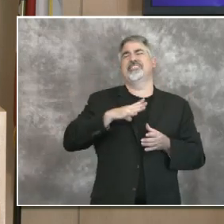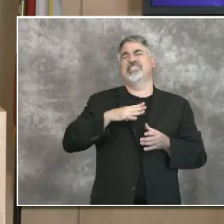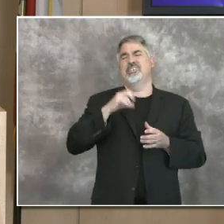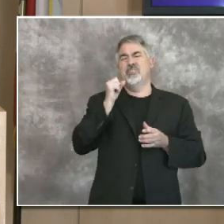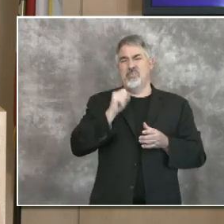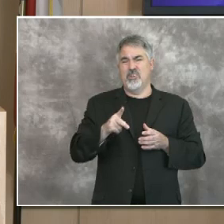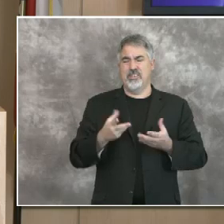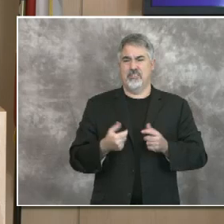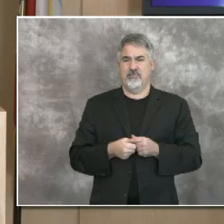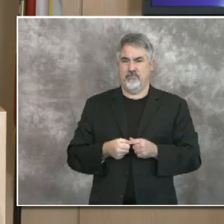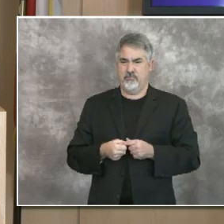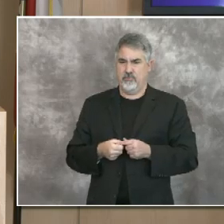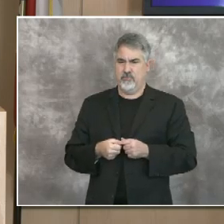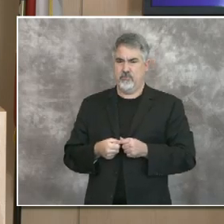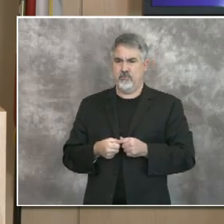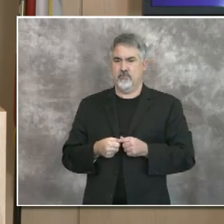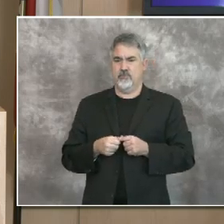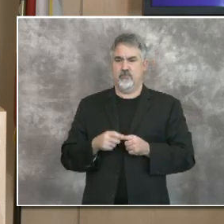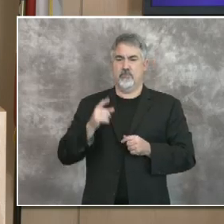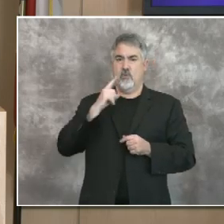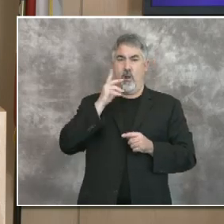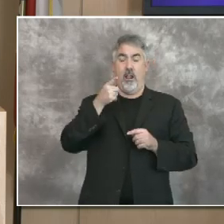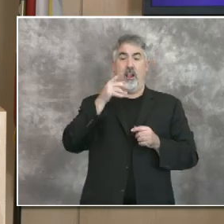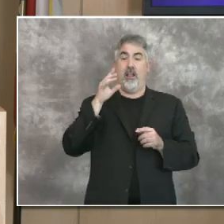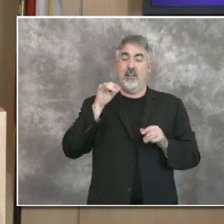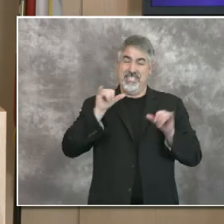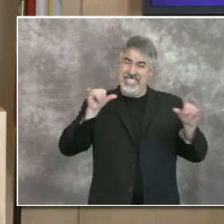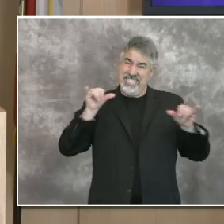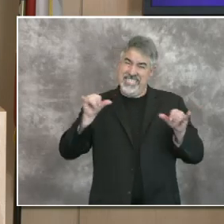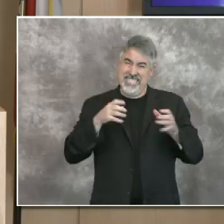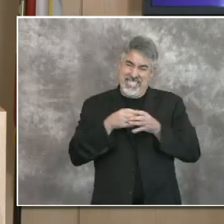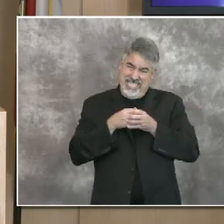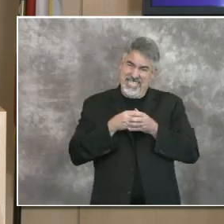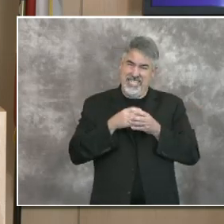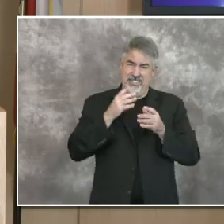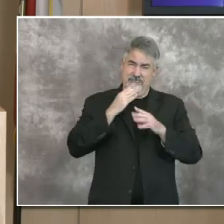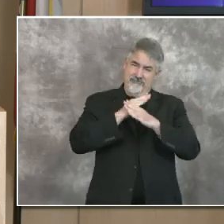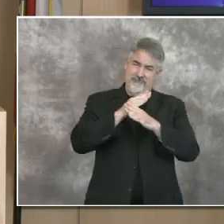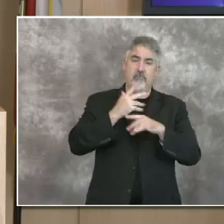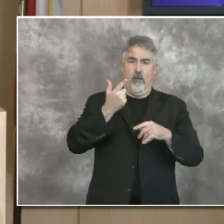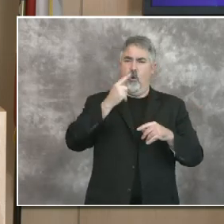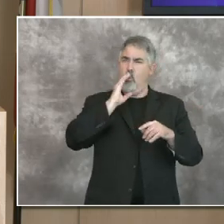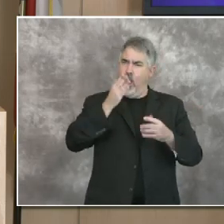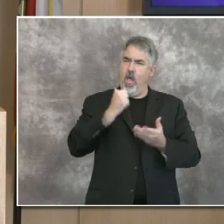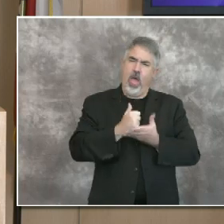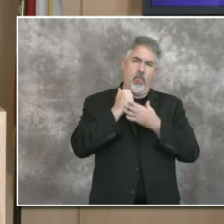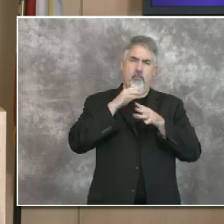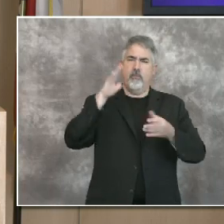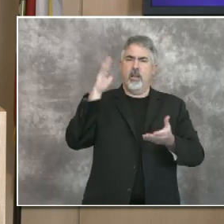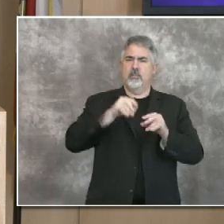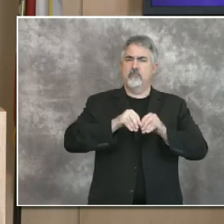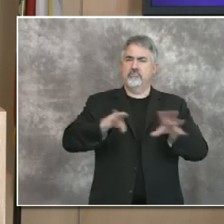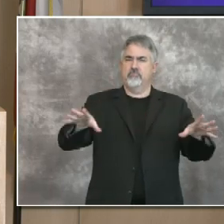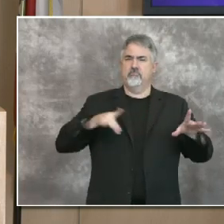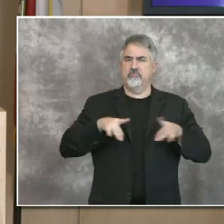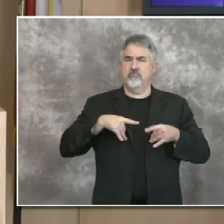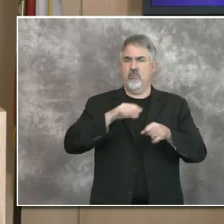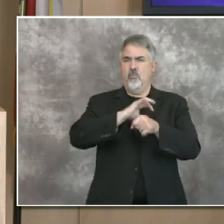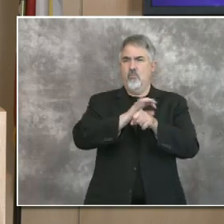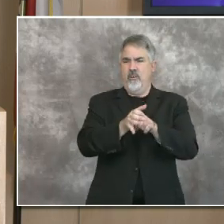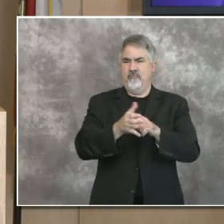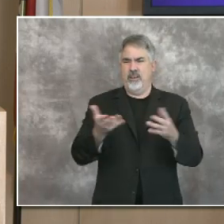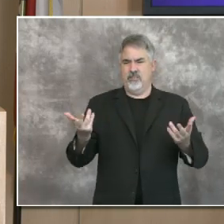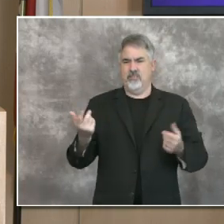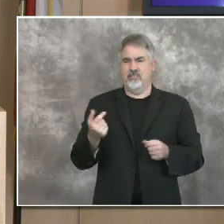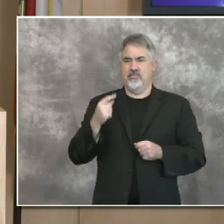we do that will prevent outbreaks and spread and more community transmission of coronavirus. And I think that local jurisdictions,